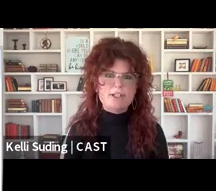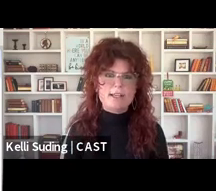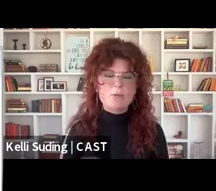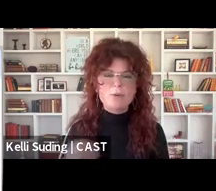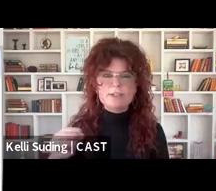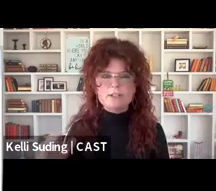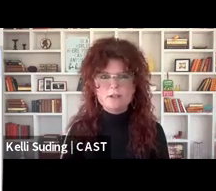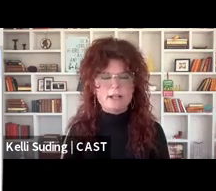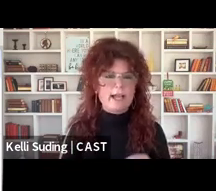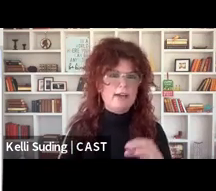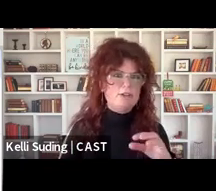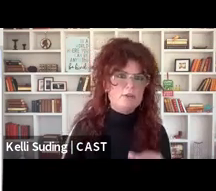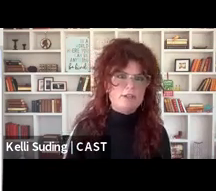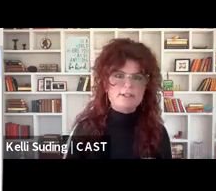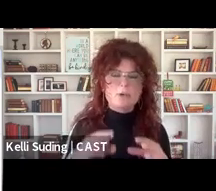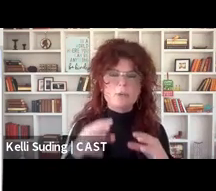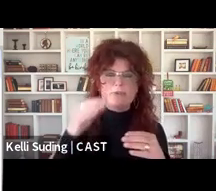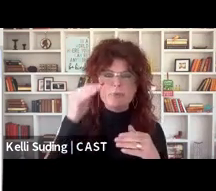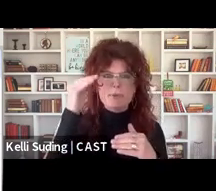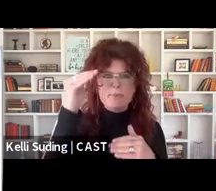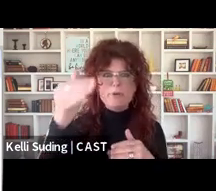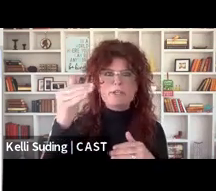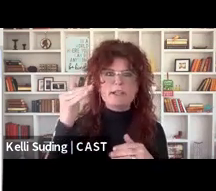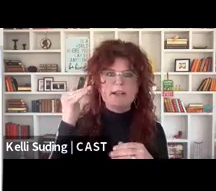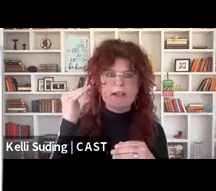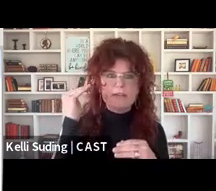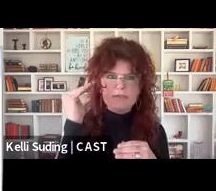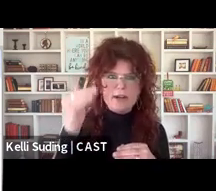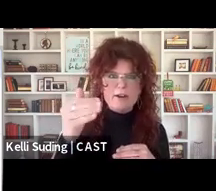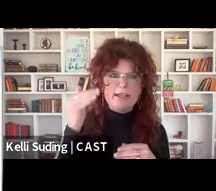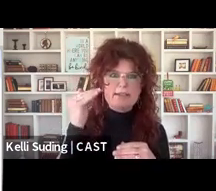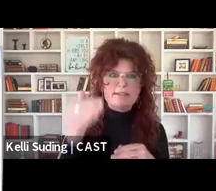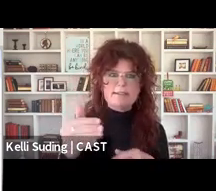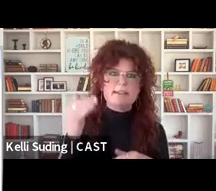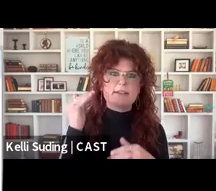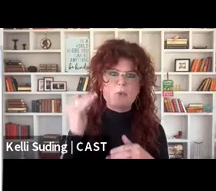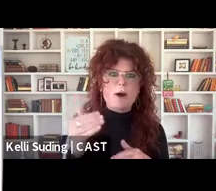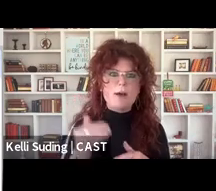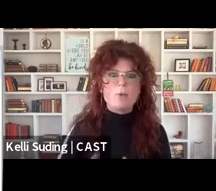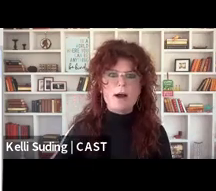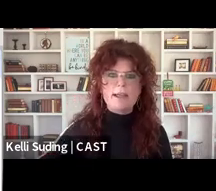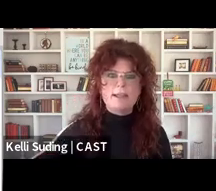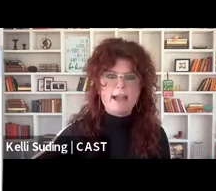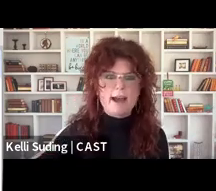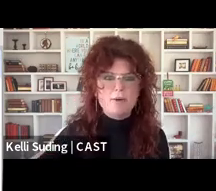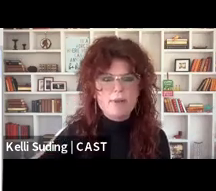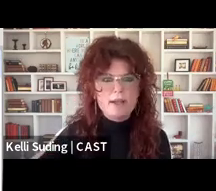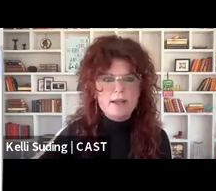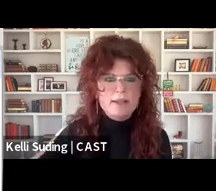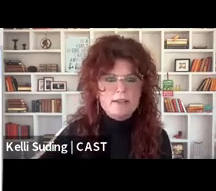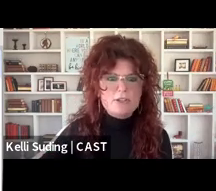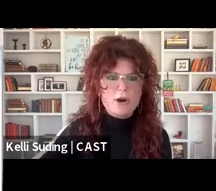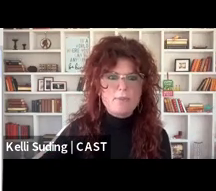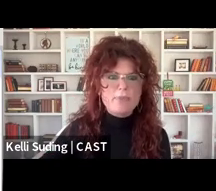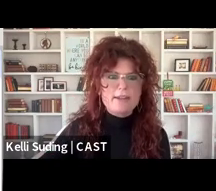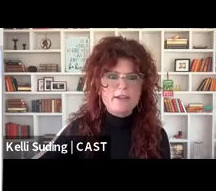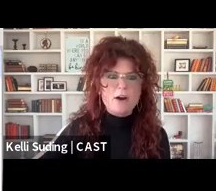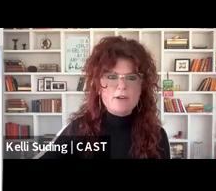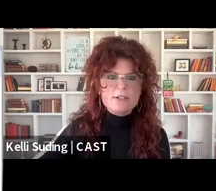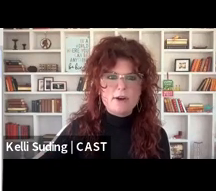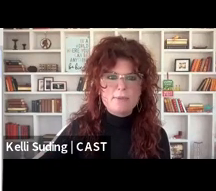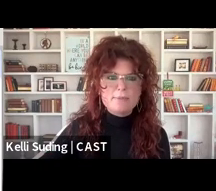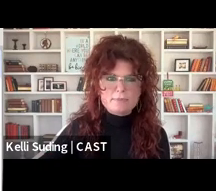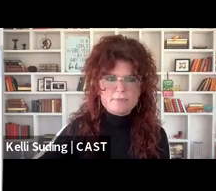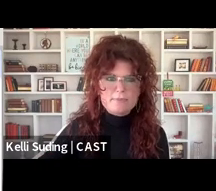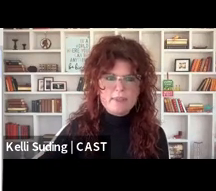big questions like, well, what does it look like? How do you do this? So we've built it very consistent, the what, why, and how. So, and